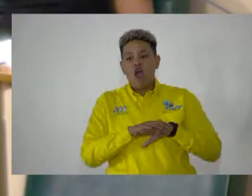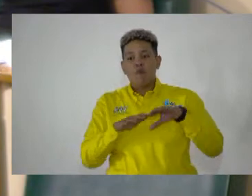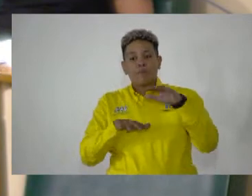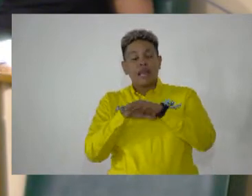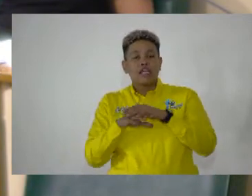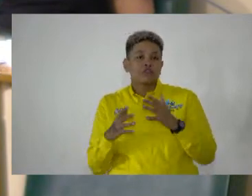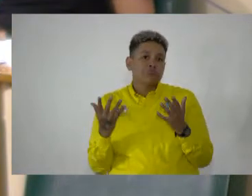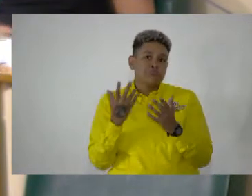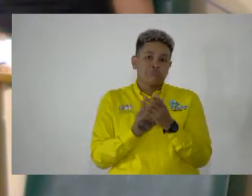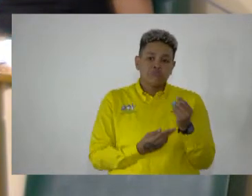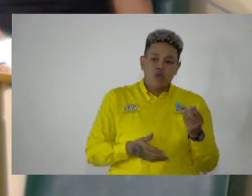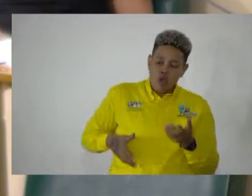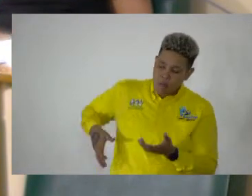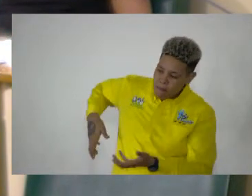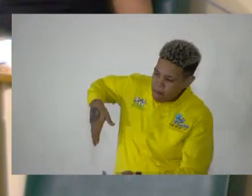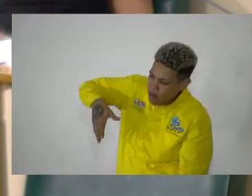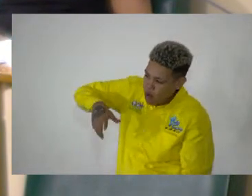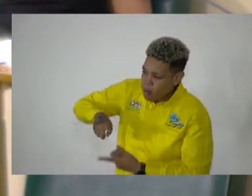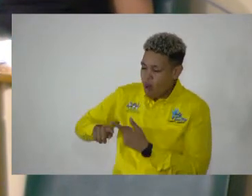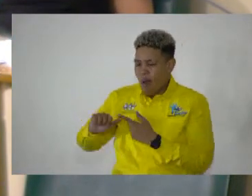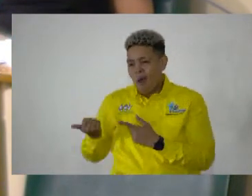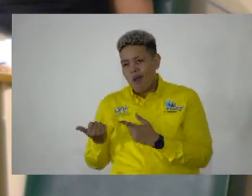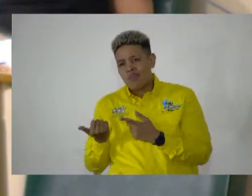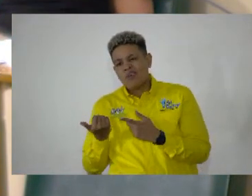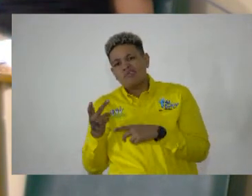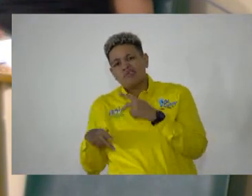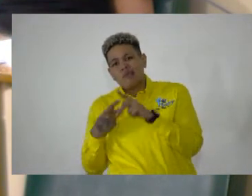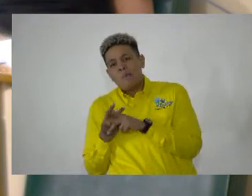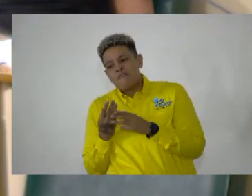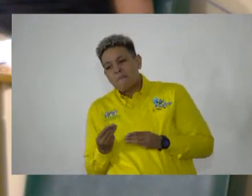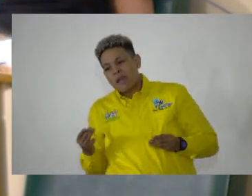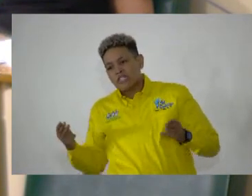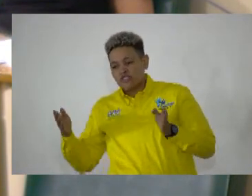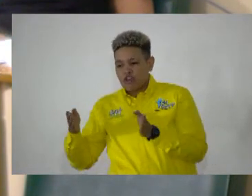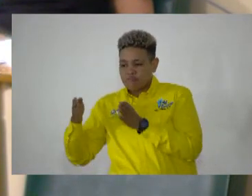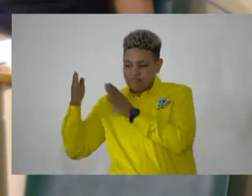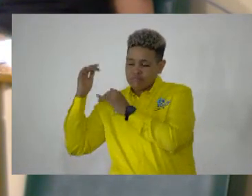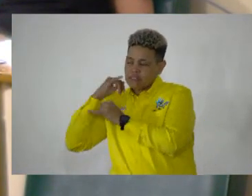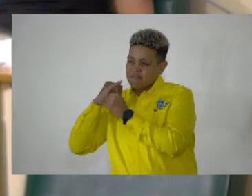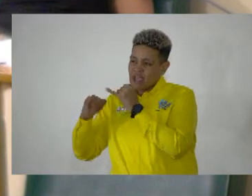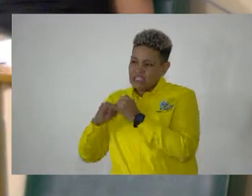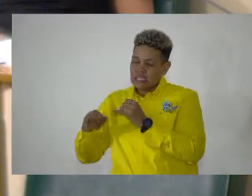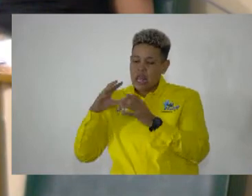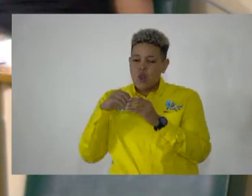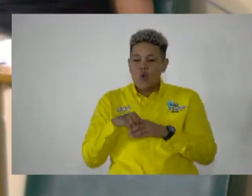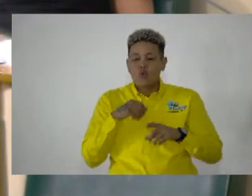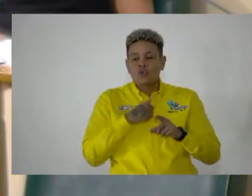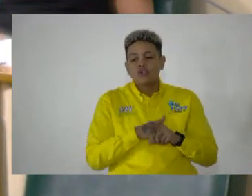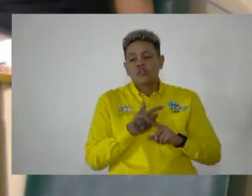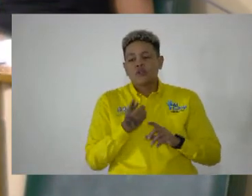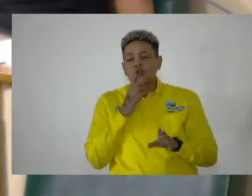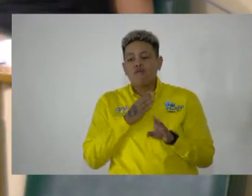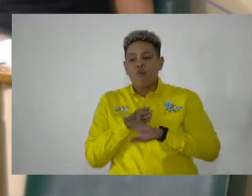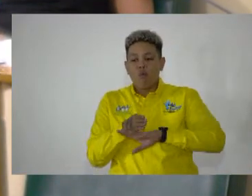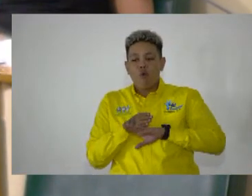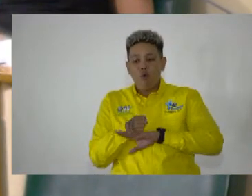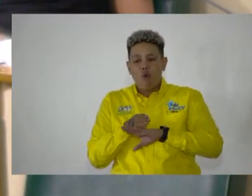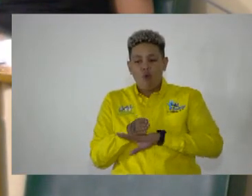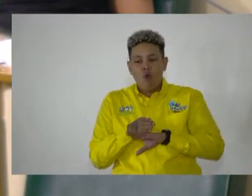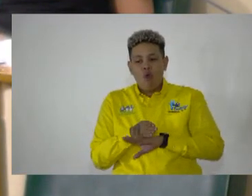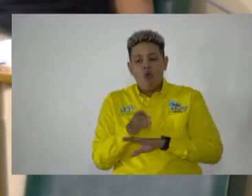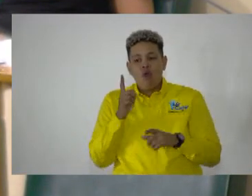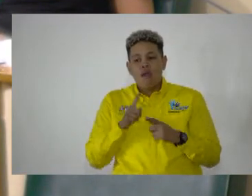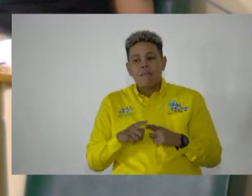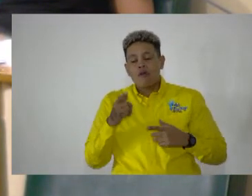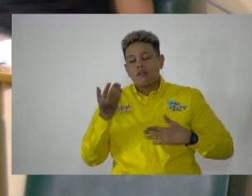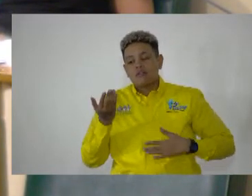of pour in place and other forms of fencing, including wood and